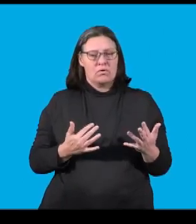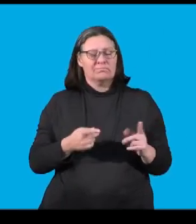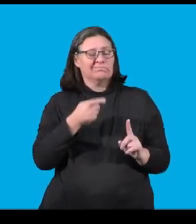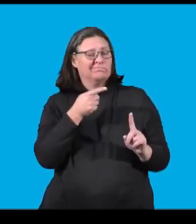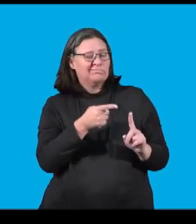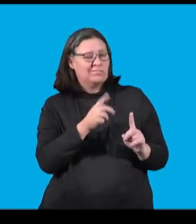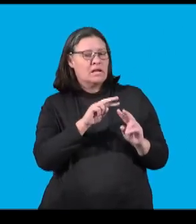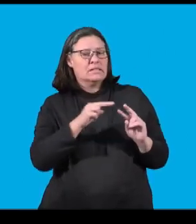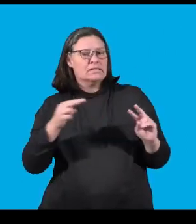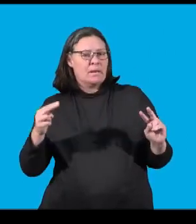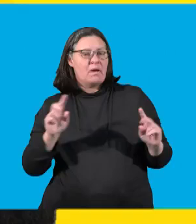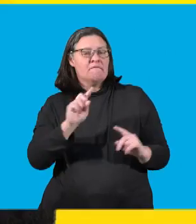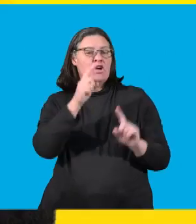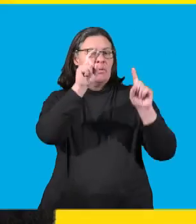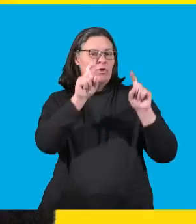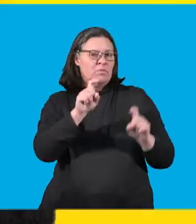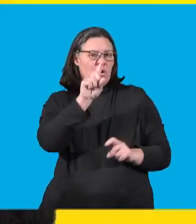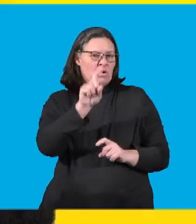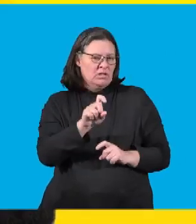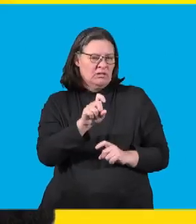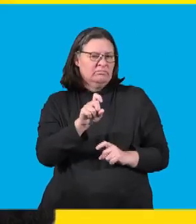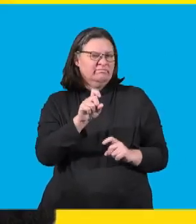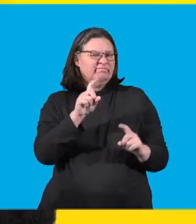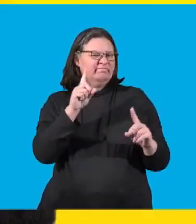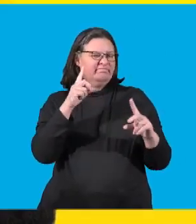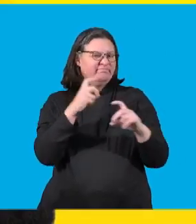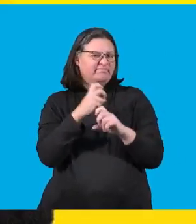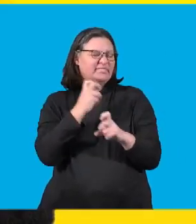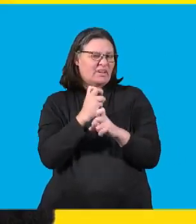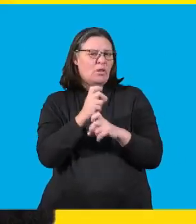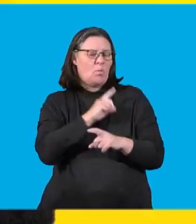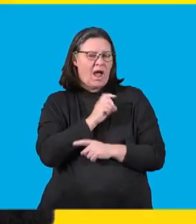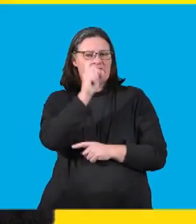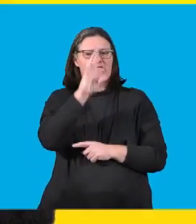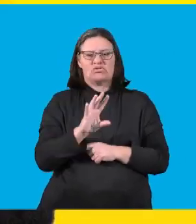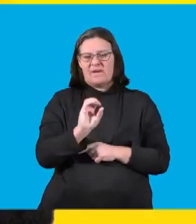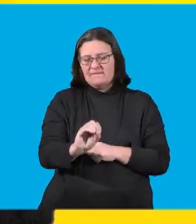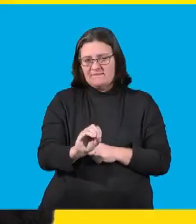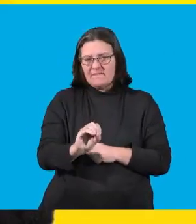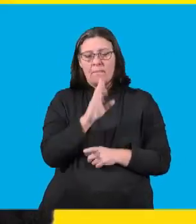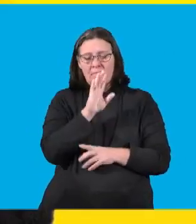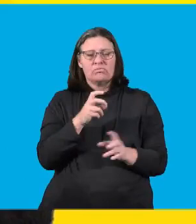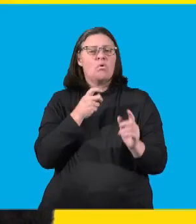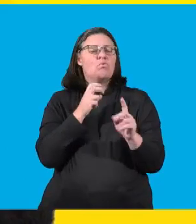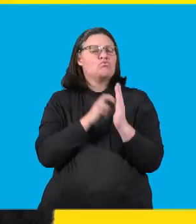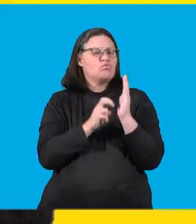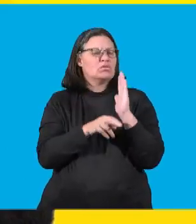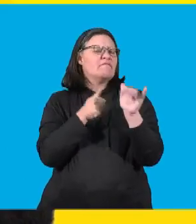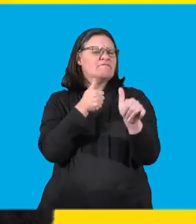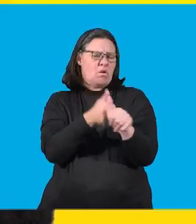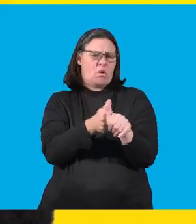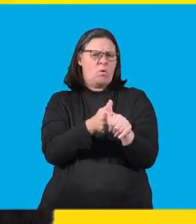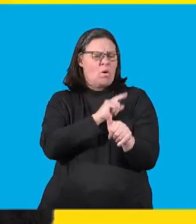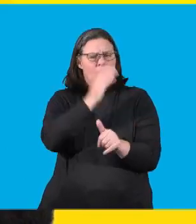certainly this type of first principles question is a little bit trickier because it has a fraction in it, but we follow the rules that we